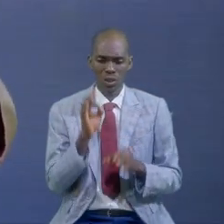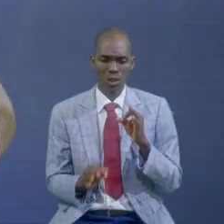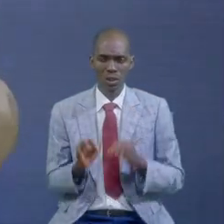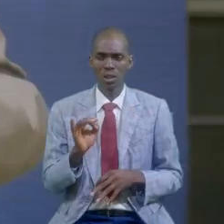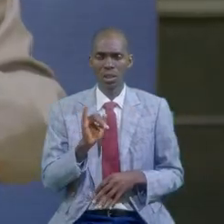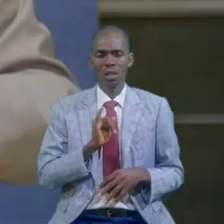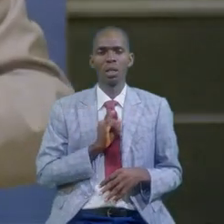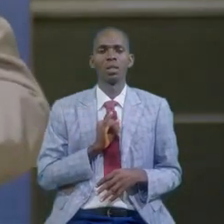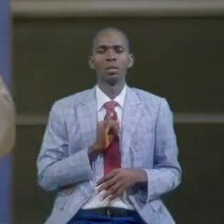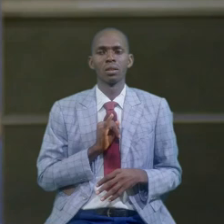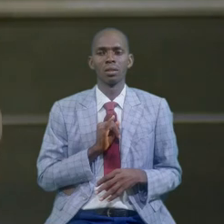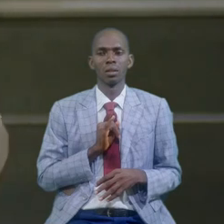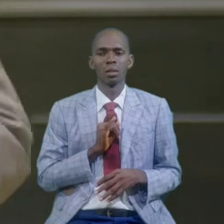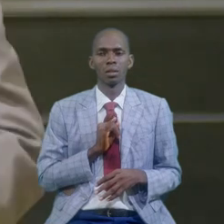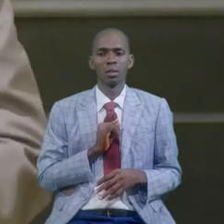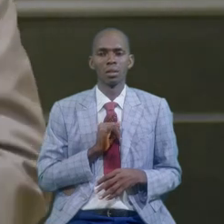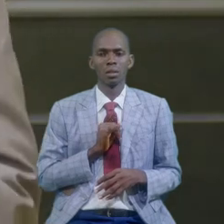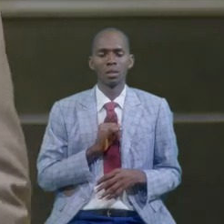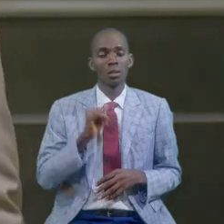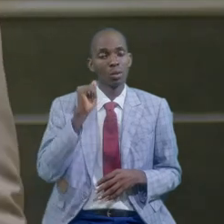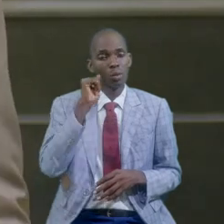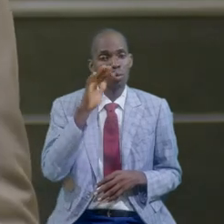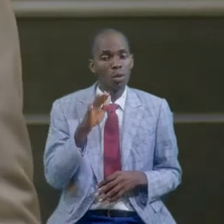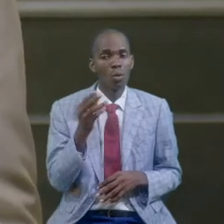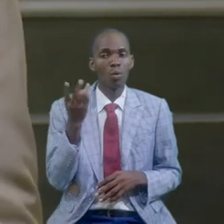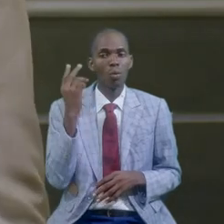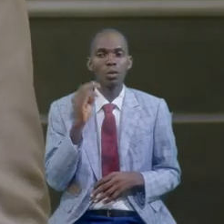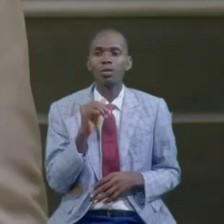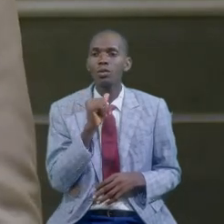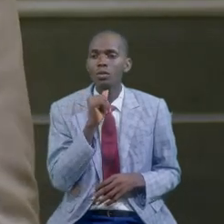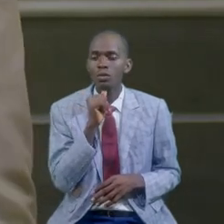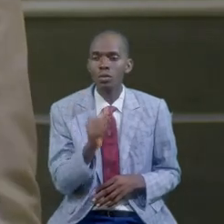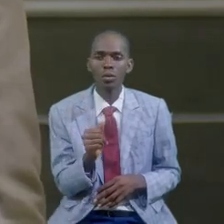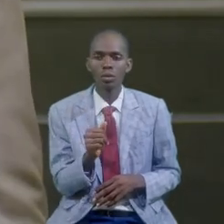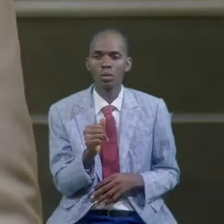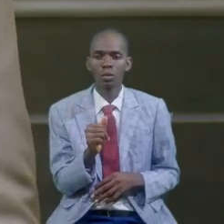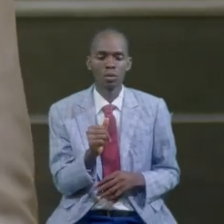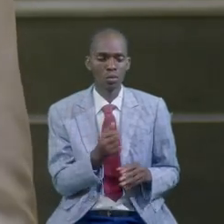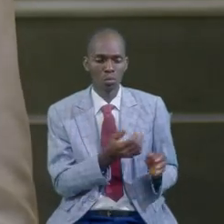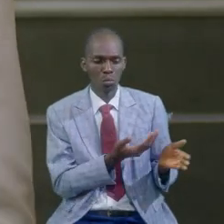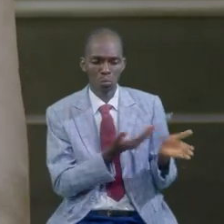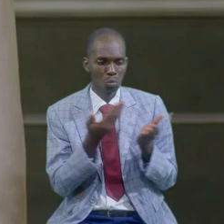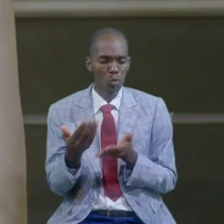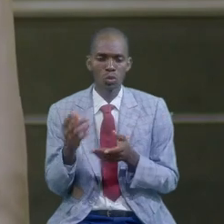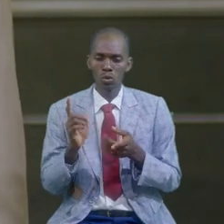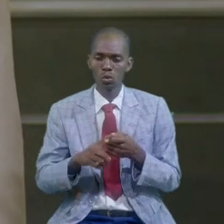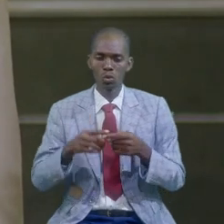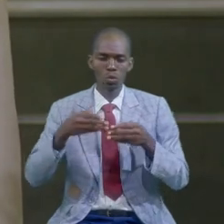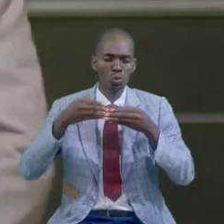I, she wasn't voted in to lead or rule the